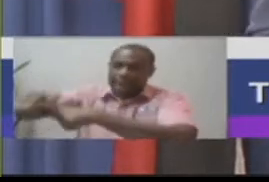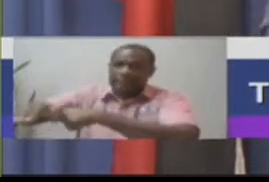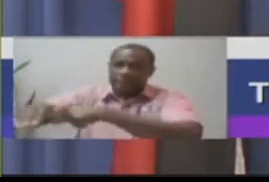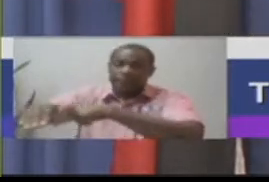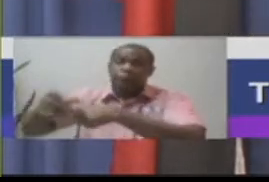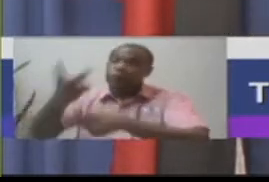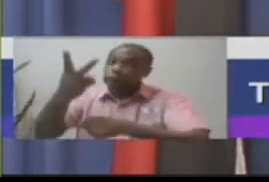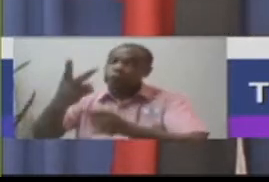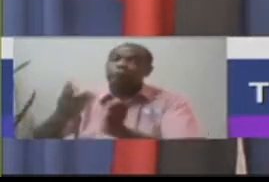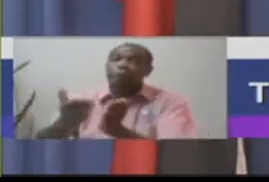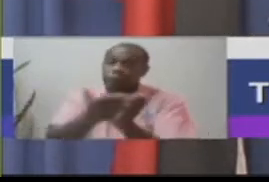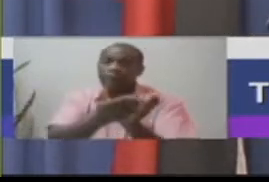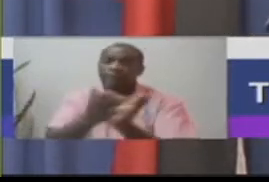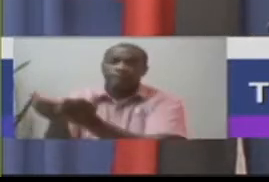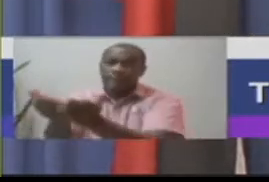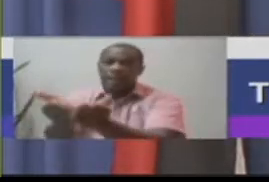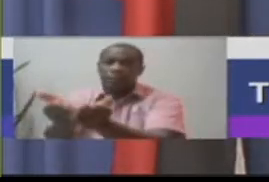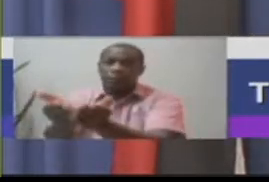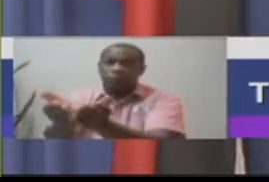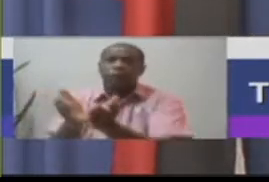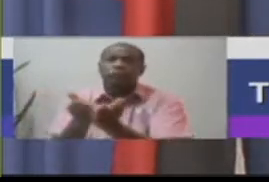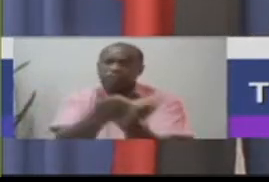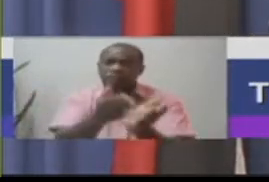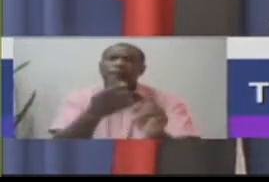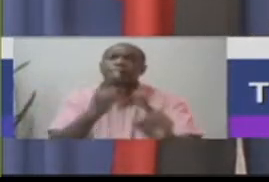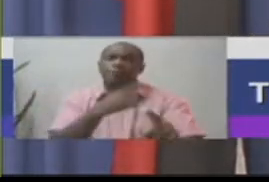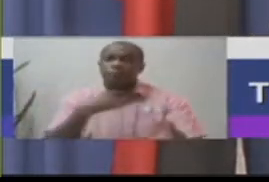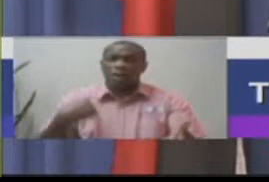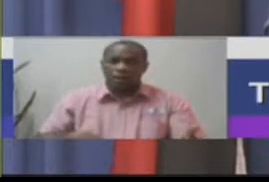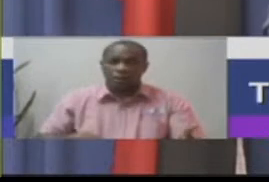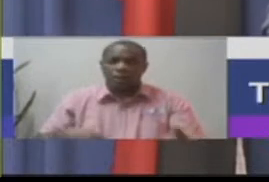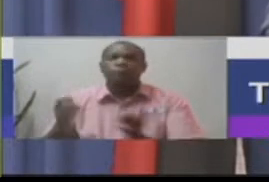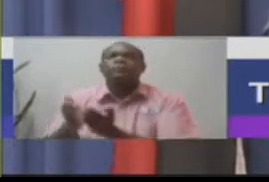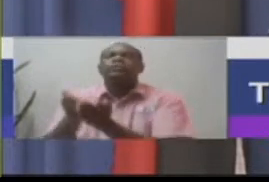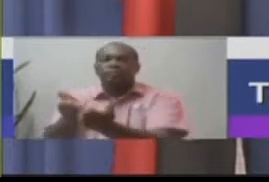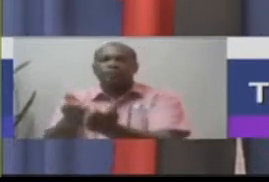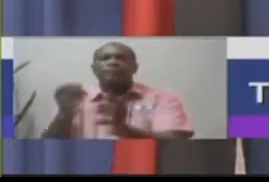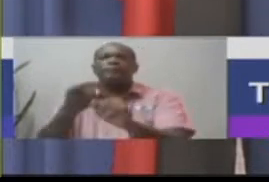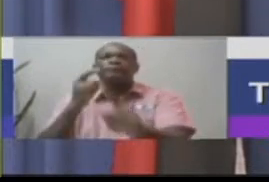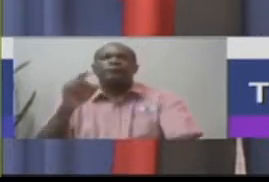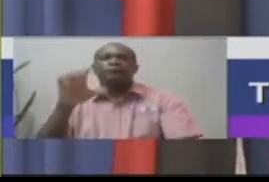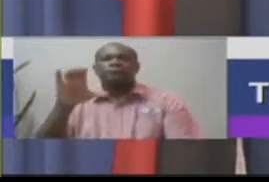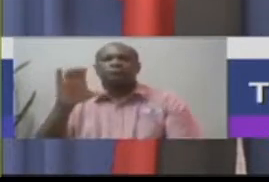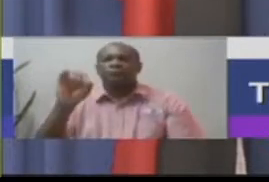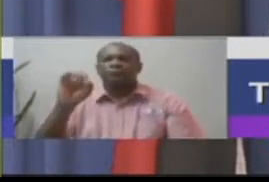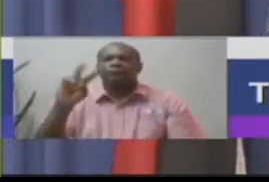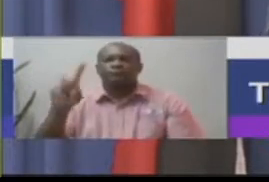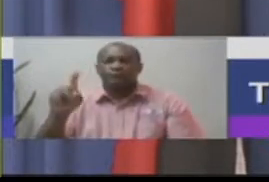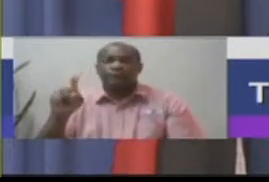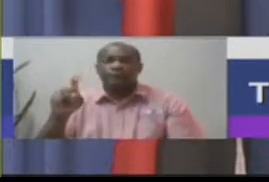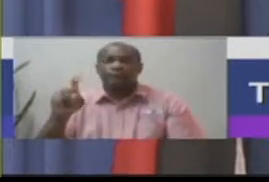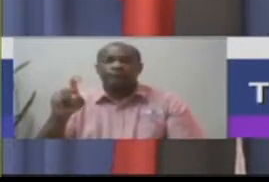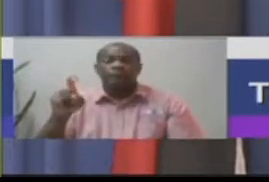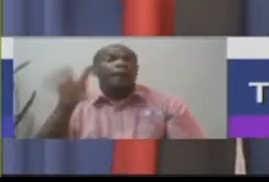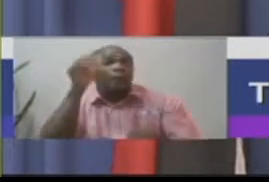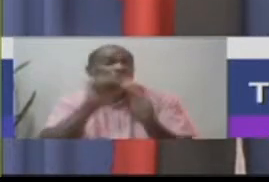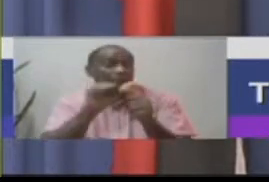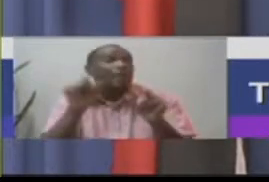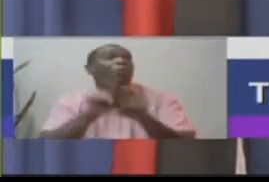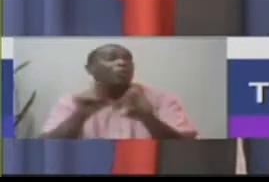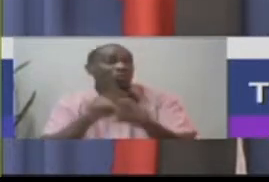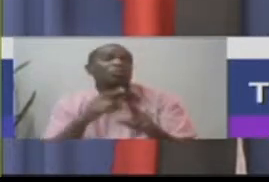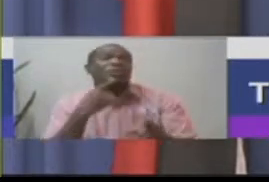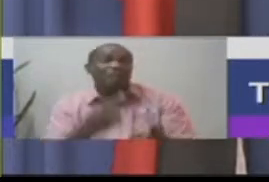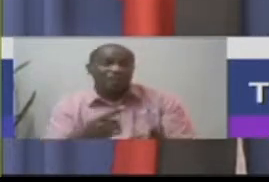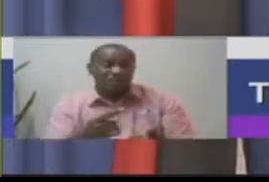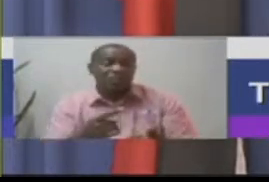us to August. And you remember I told you earlier on that the vaccines we are expecting in August are the ones that we have